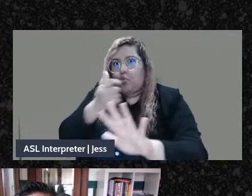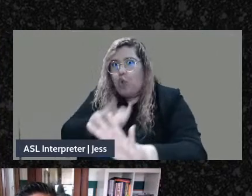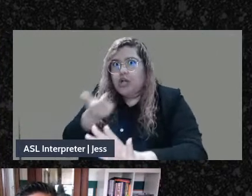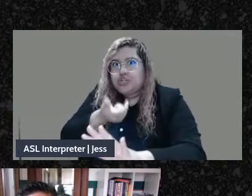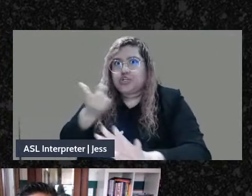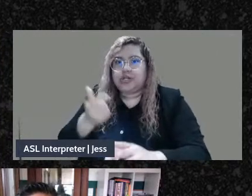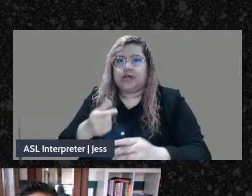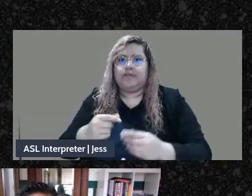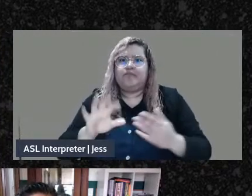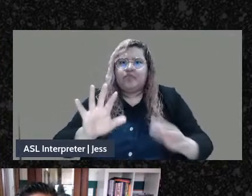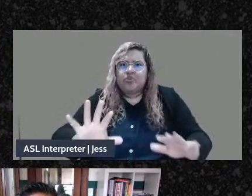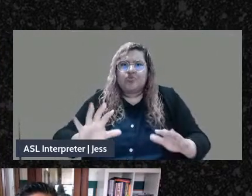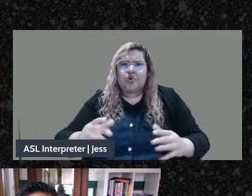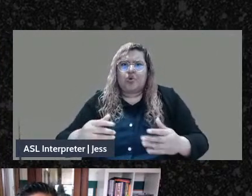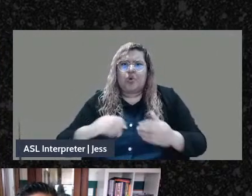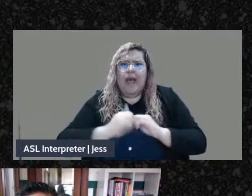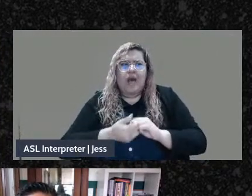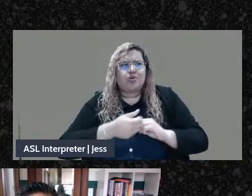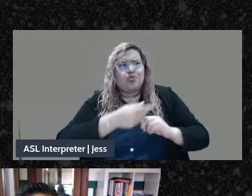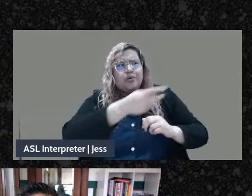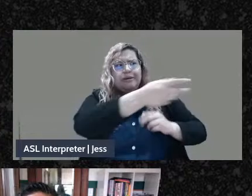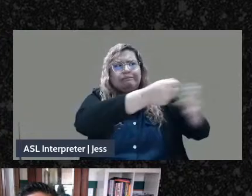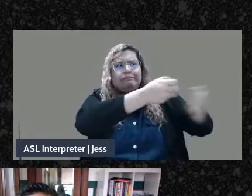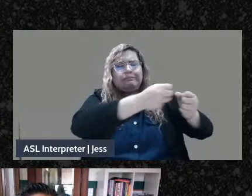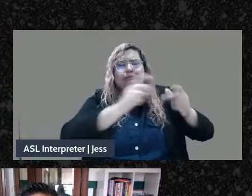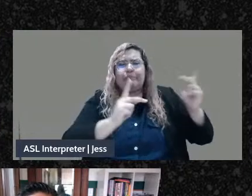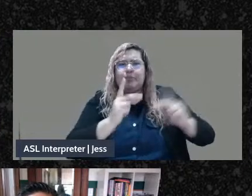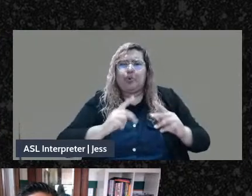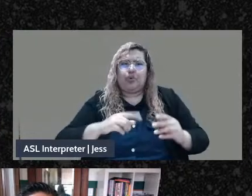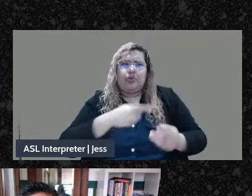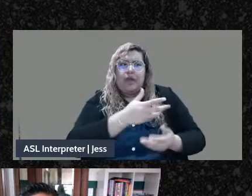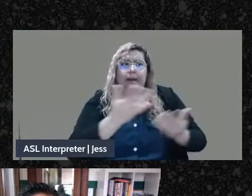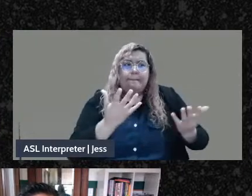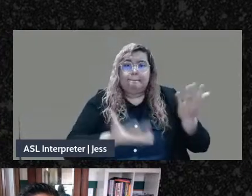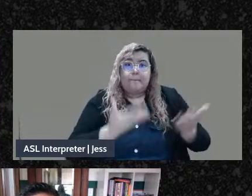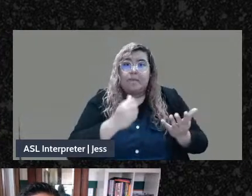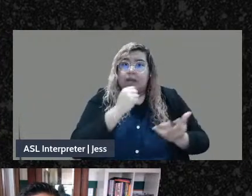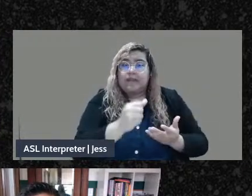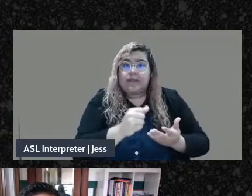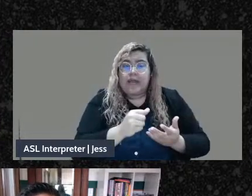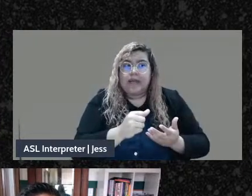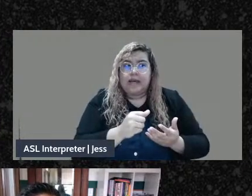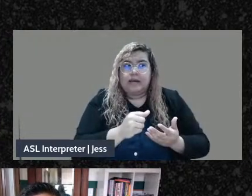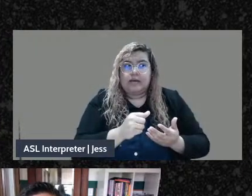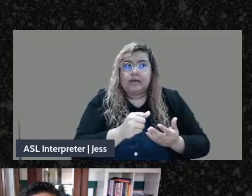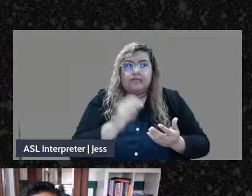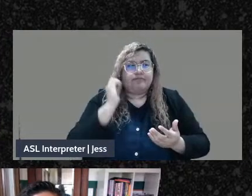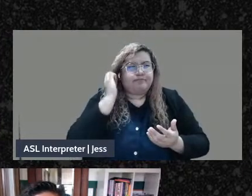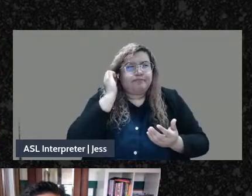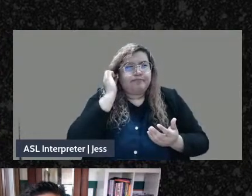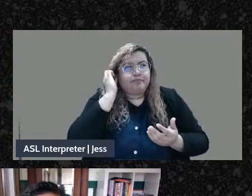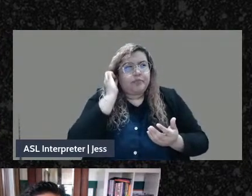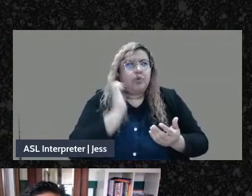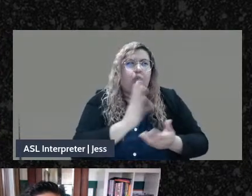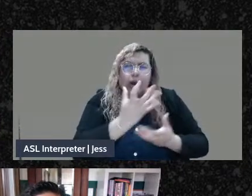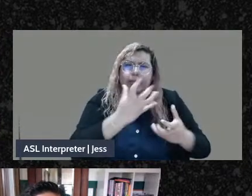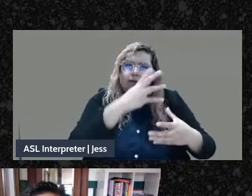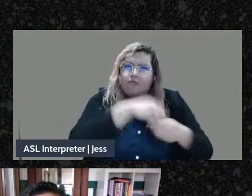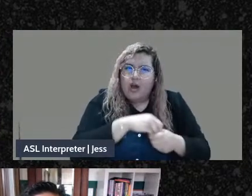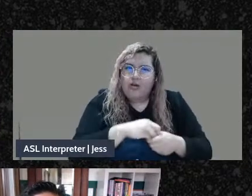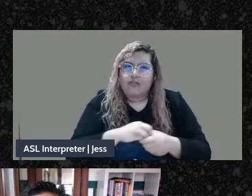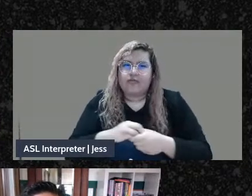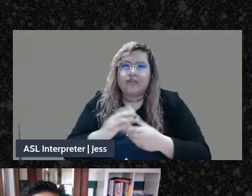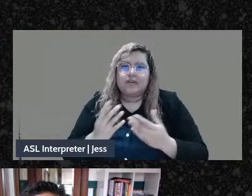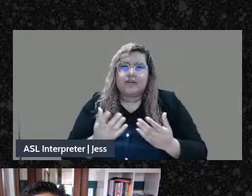might not be following closely the defund work even in their own city? Like, how do we deal with how technocratic the local government